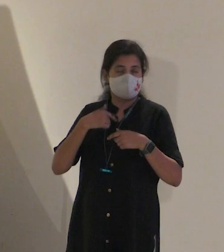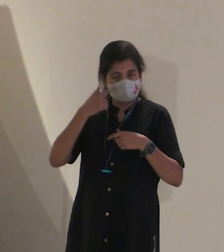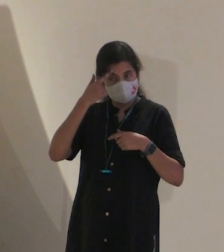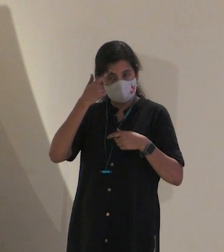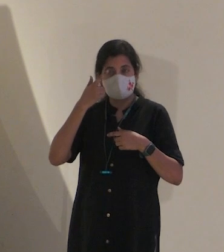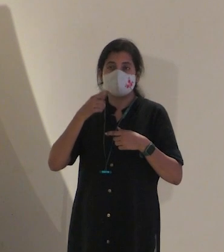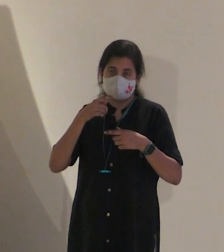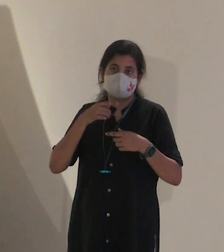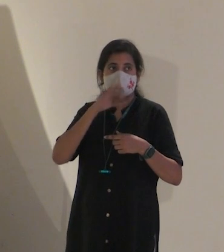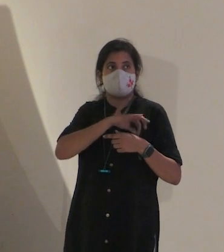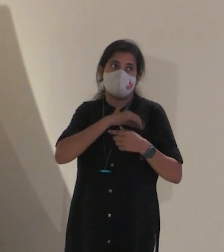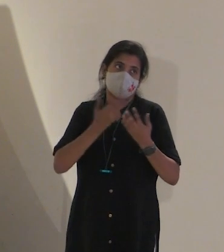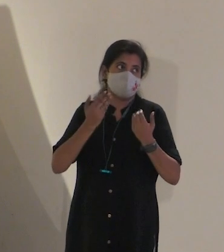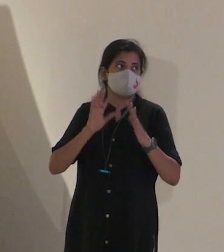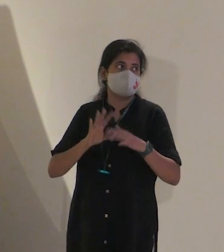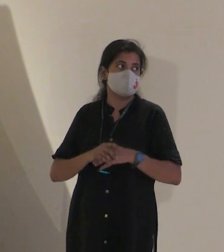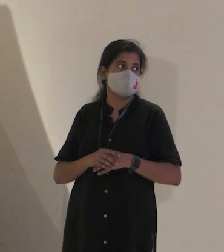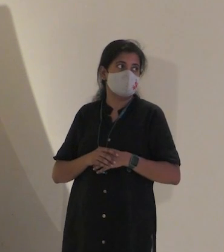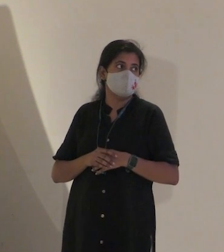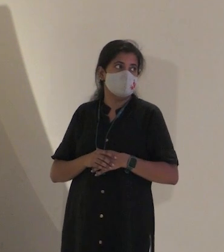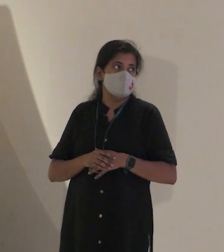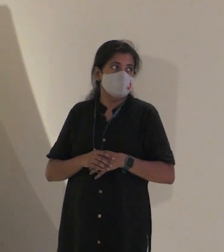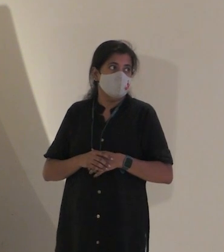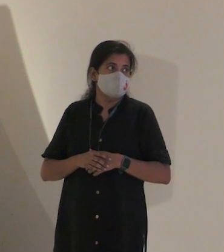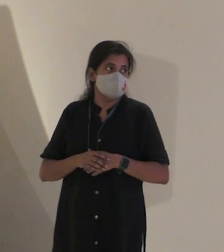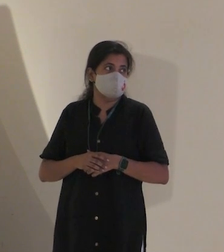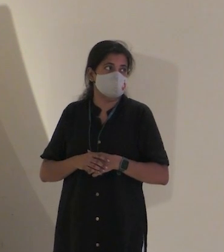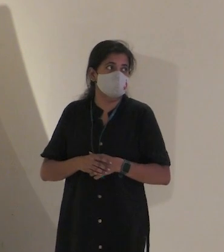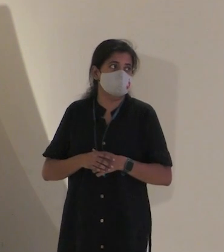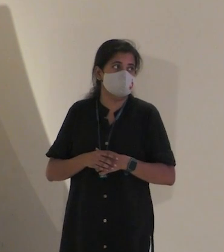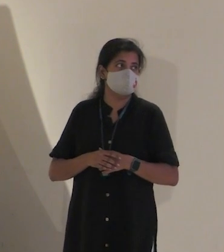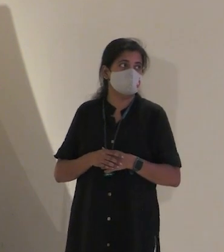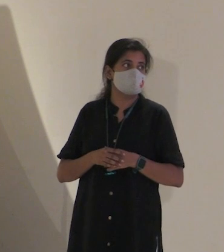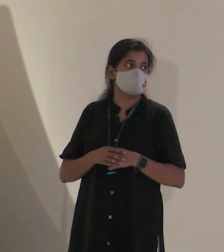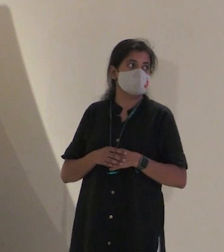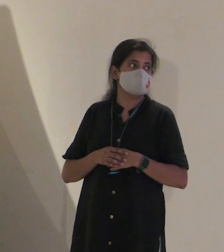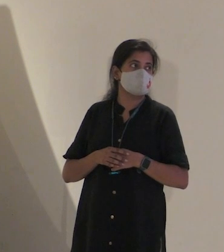future lies. Natasha. So